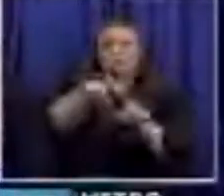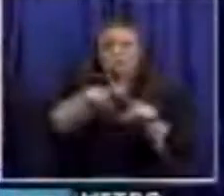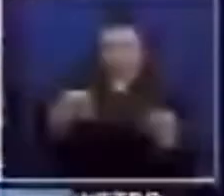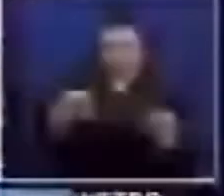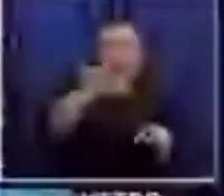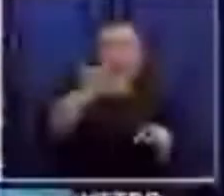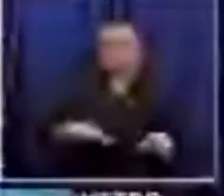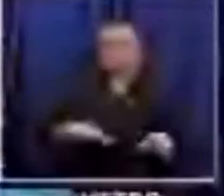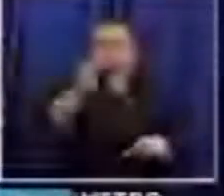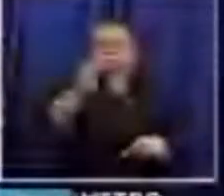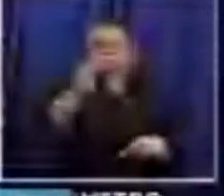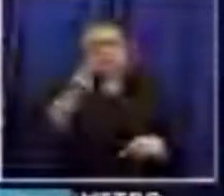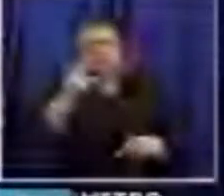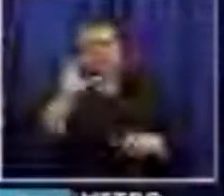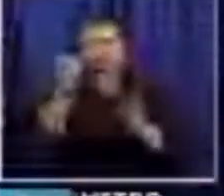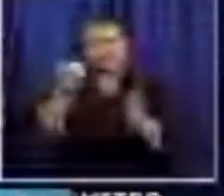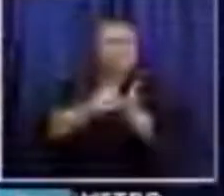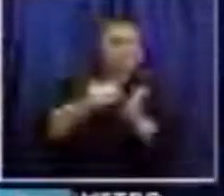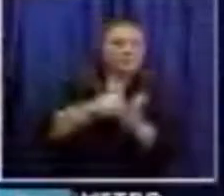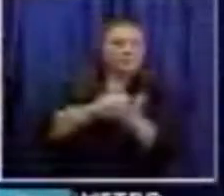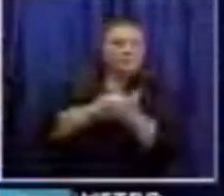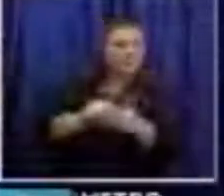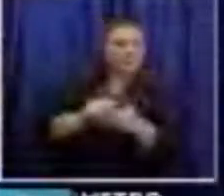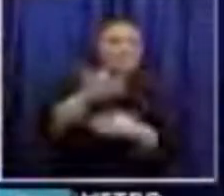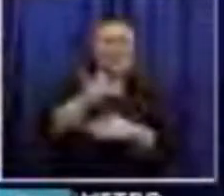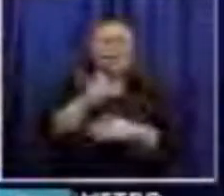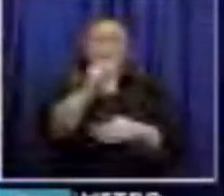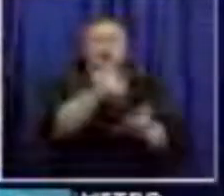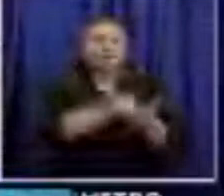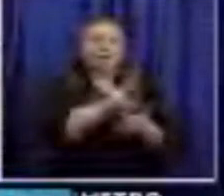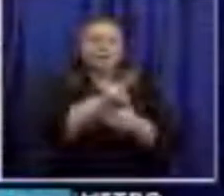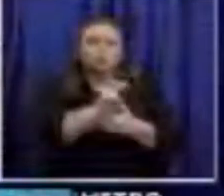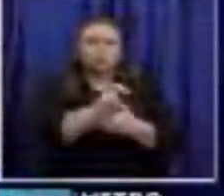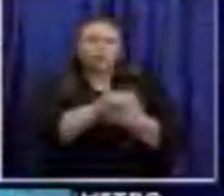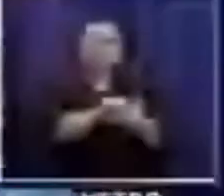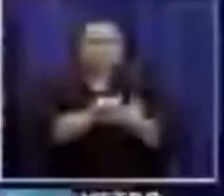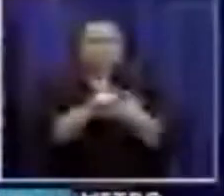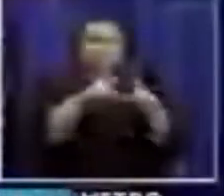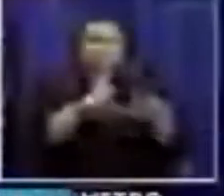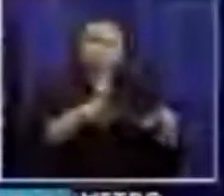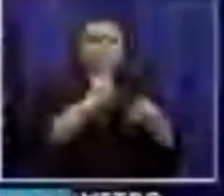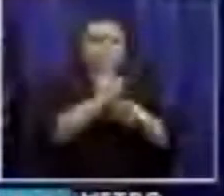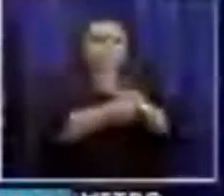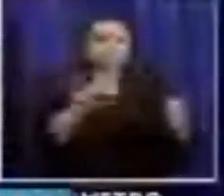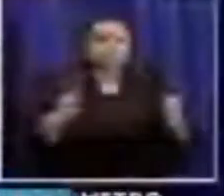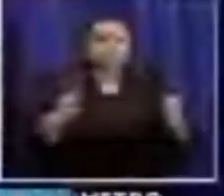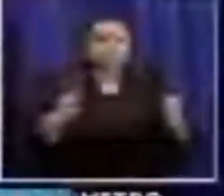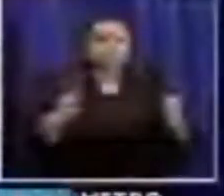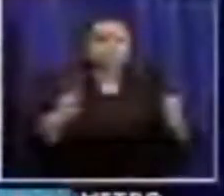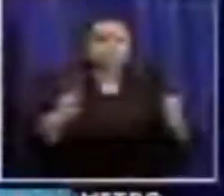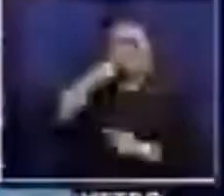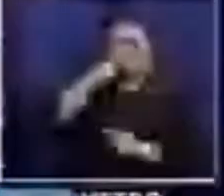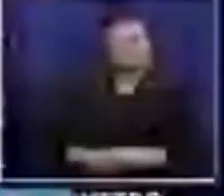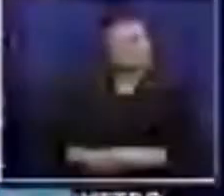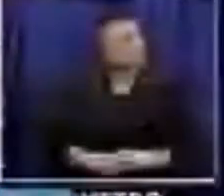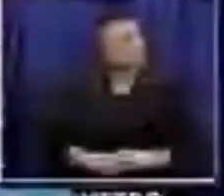per person checks that were handed out. A lot of that money has been in the form of enhanced